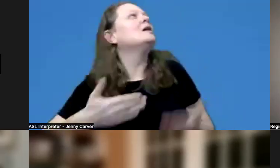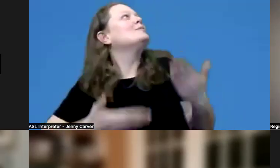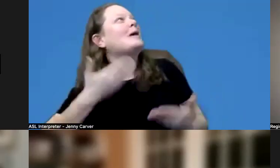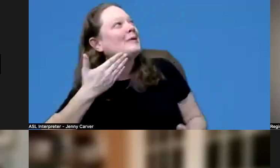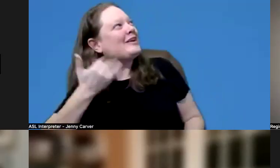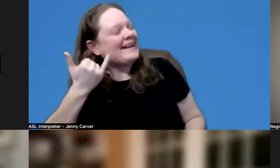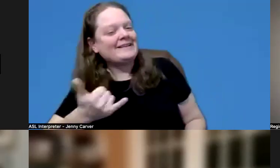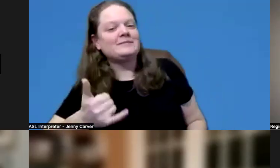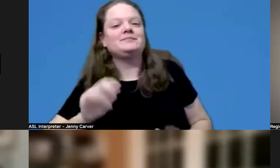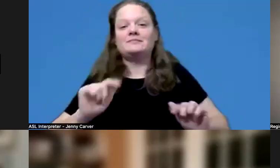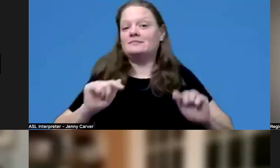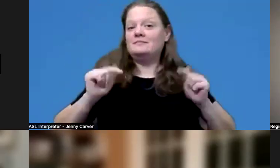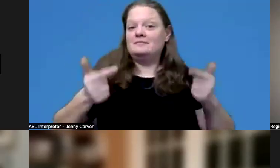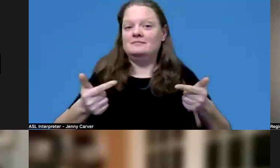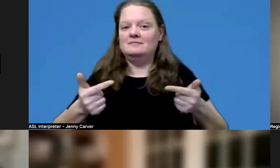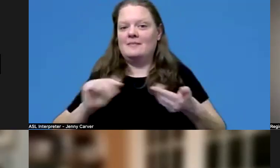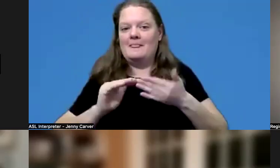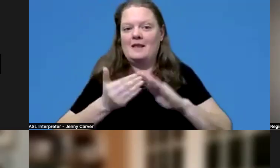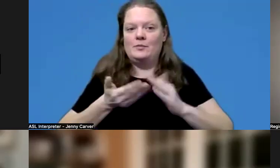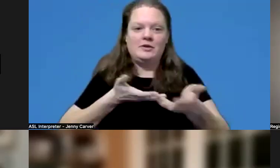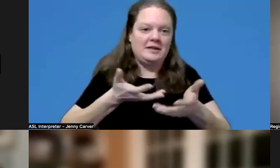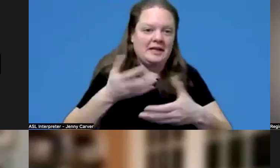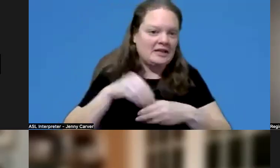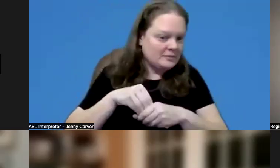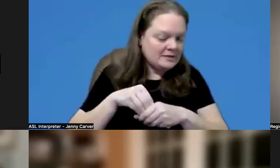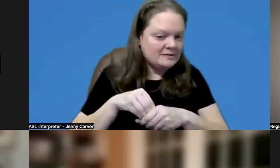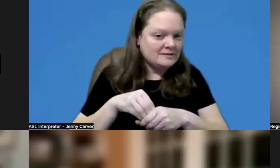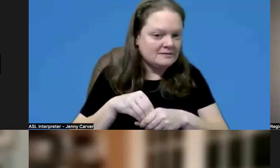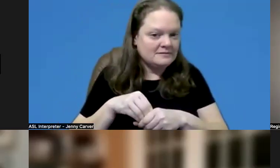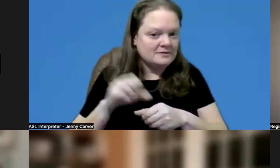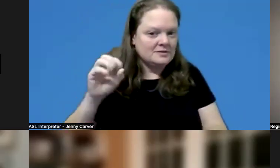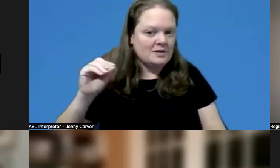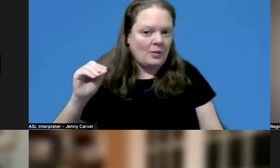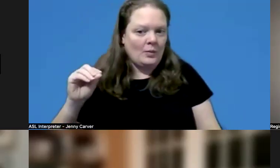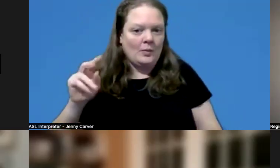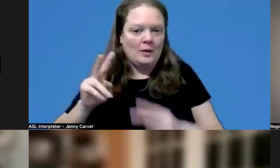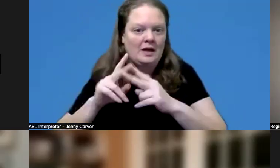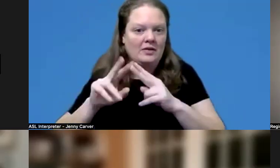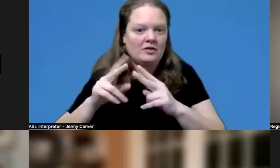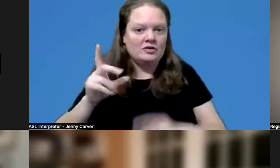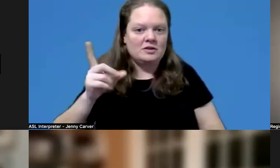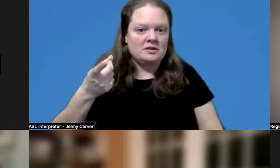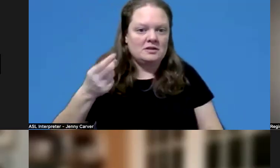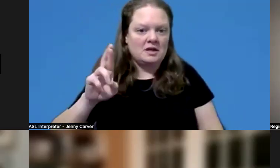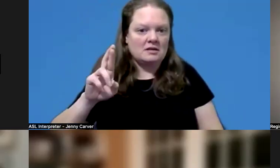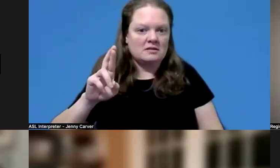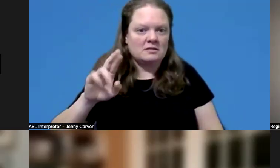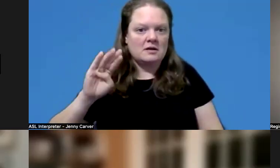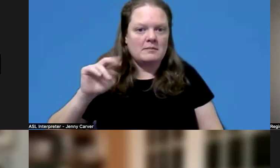idea. All right, I'll turn that over. That's community engagement. So either Dr. Bazran or Dr. Moise.